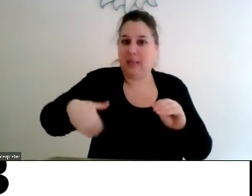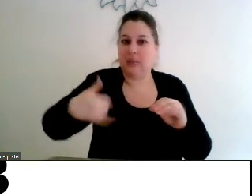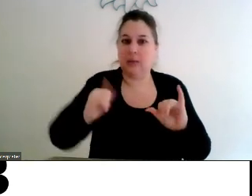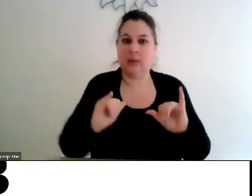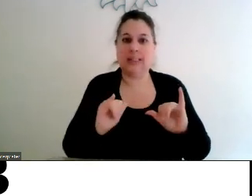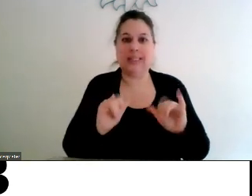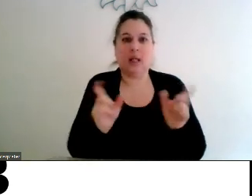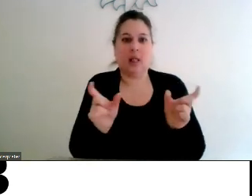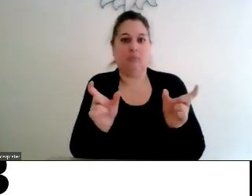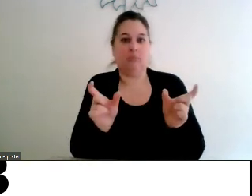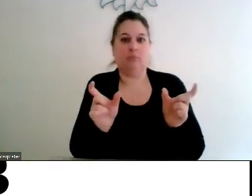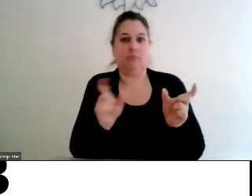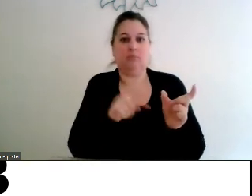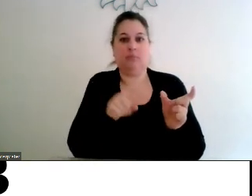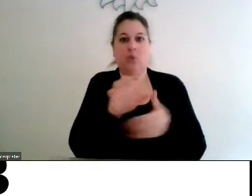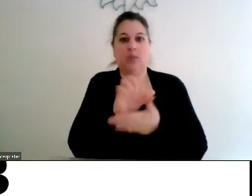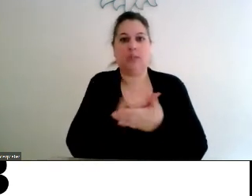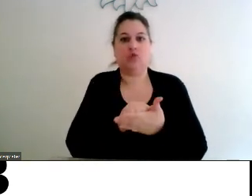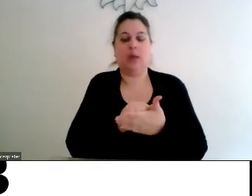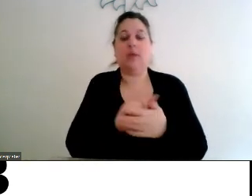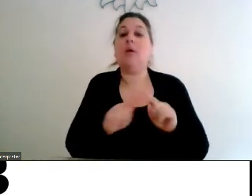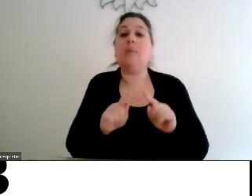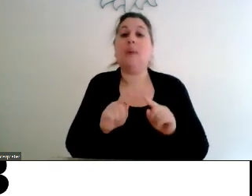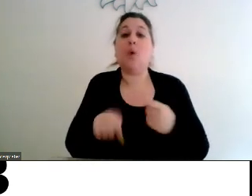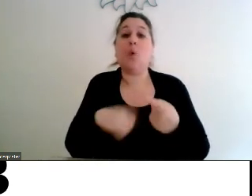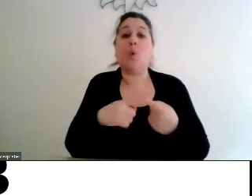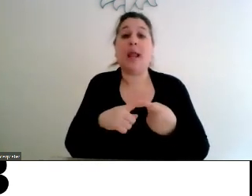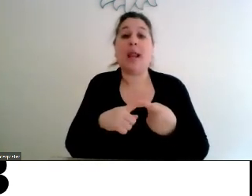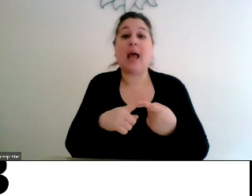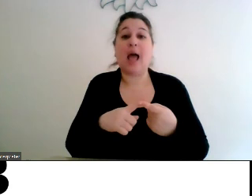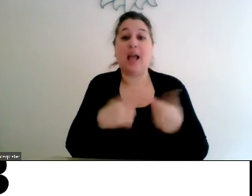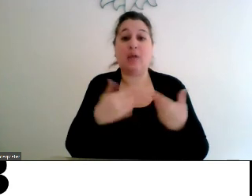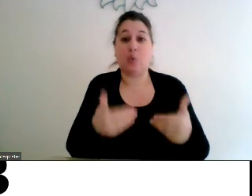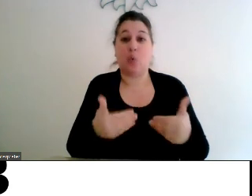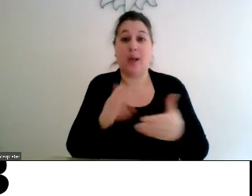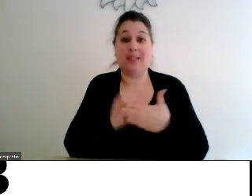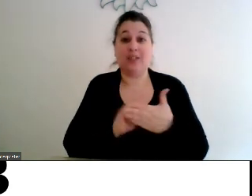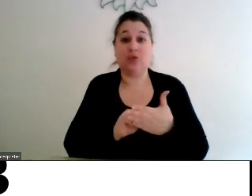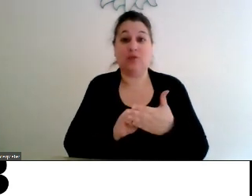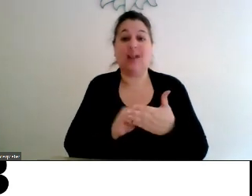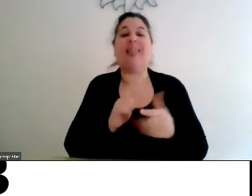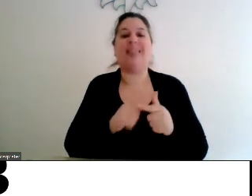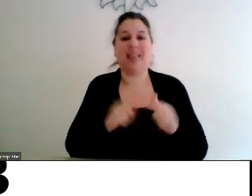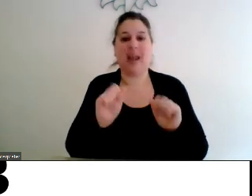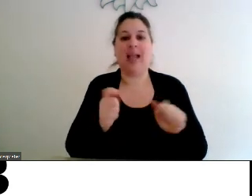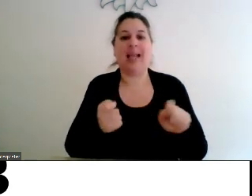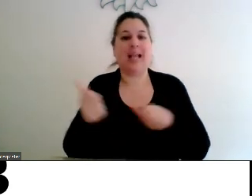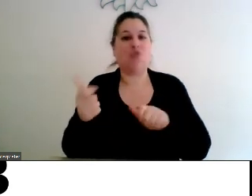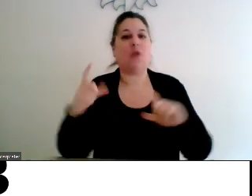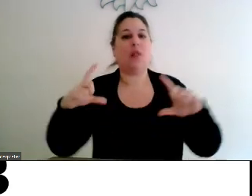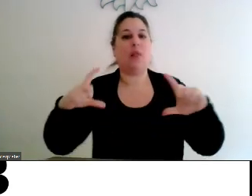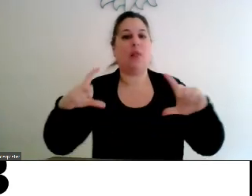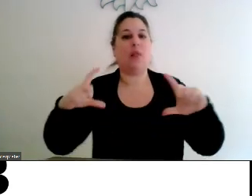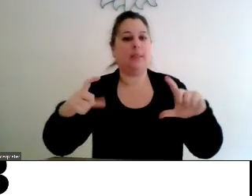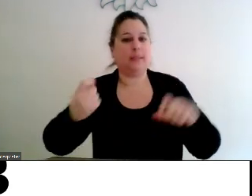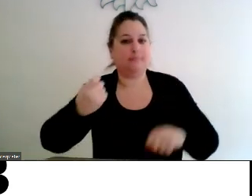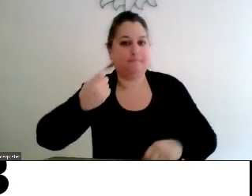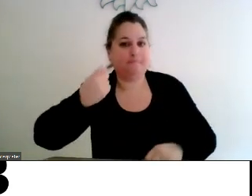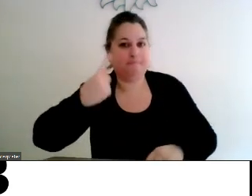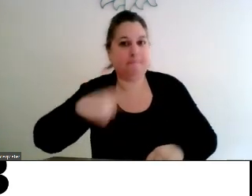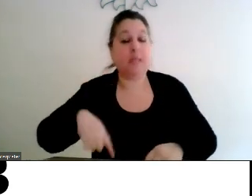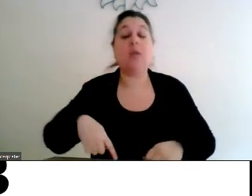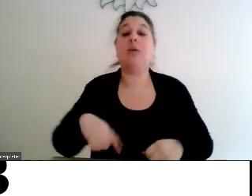those parentheses, but I haven't yet. Okay, so I have to keep going inside, keep doing whatever's inside the parentheses.